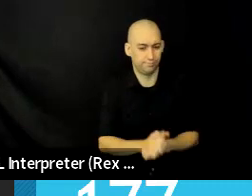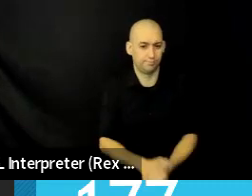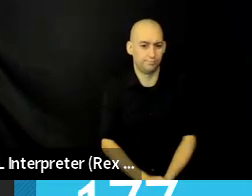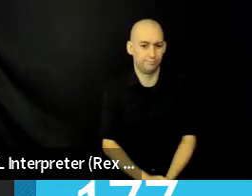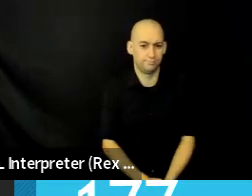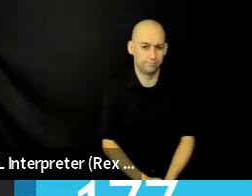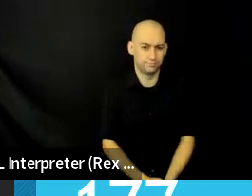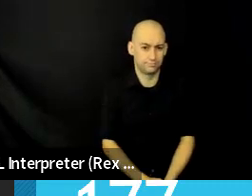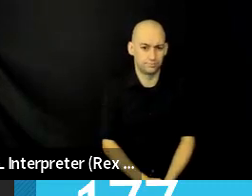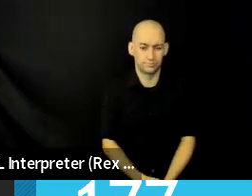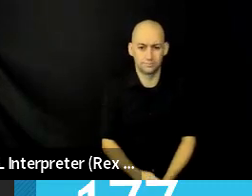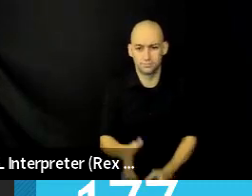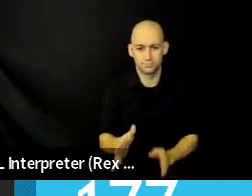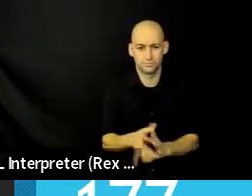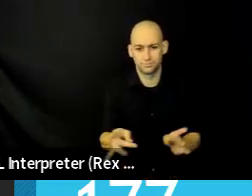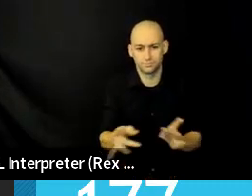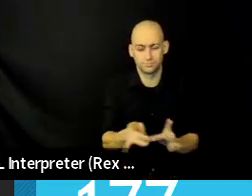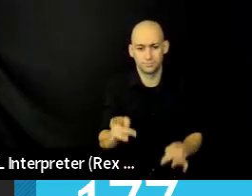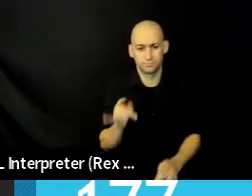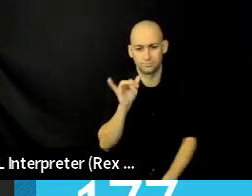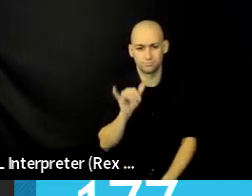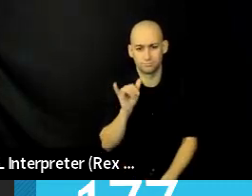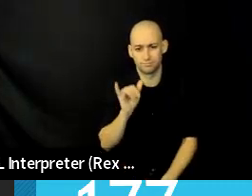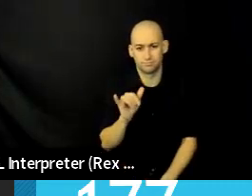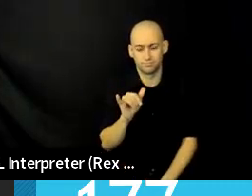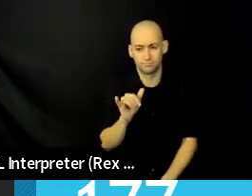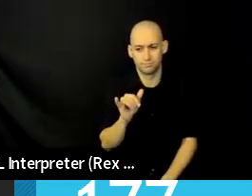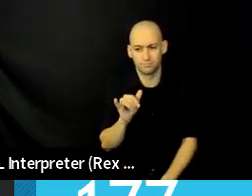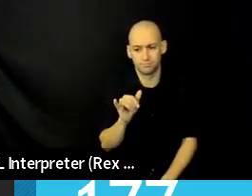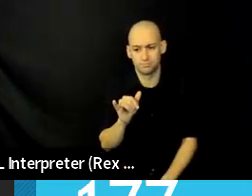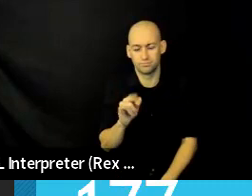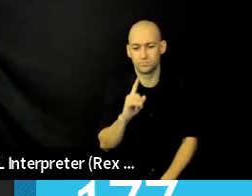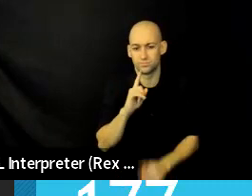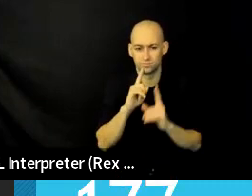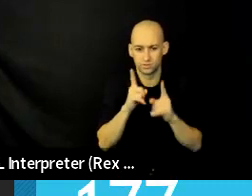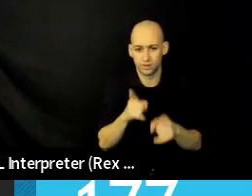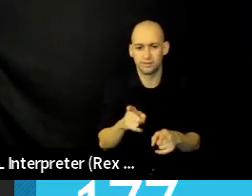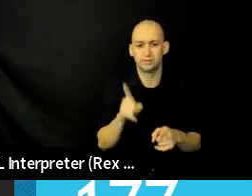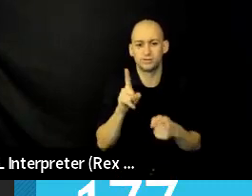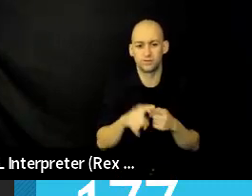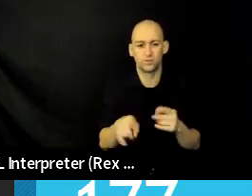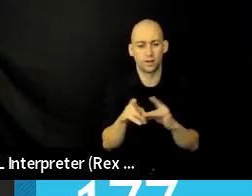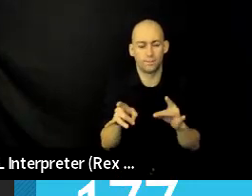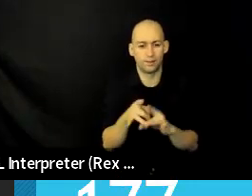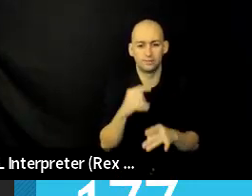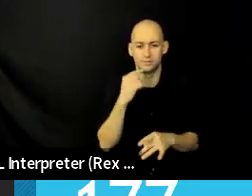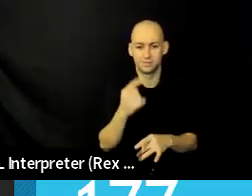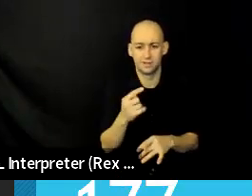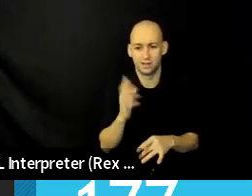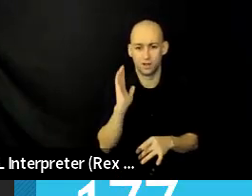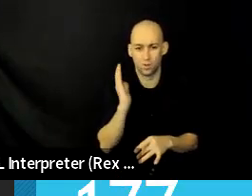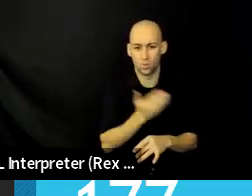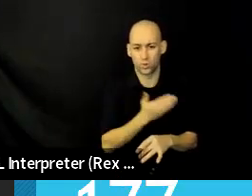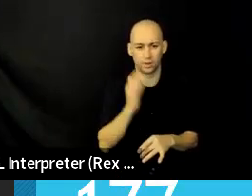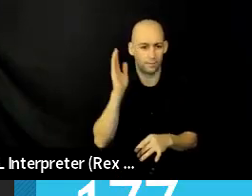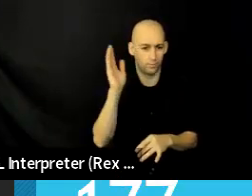There was a comment that, or it was a response to comments that purportedly we presented